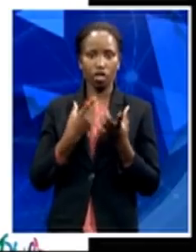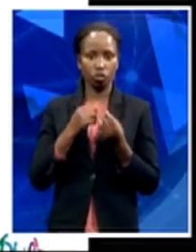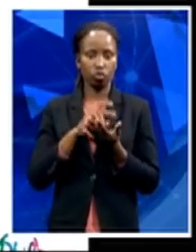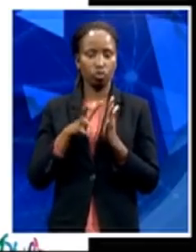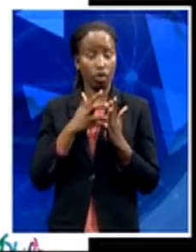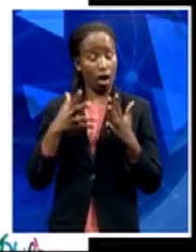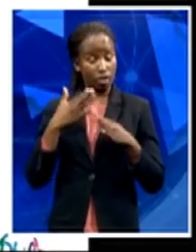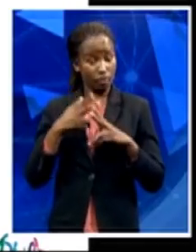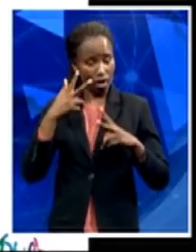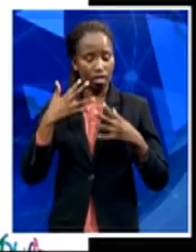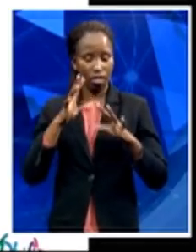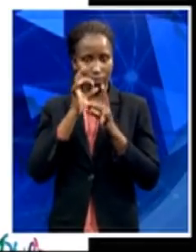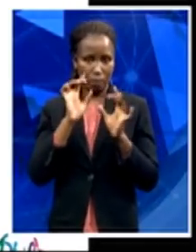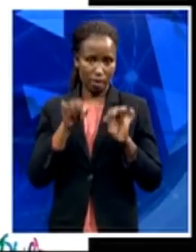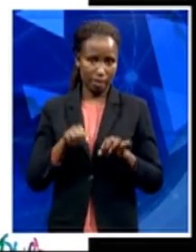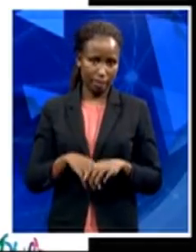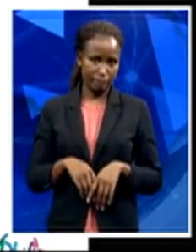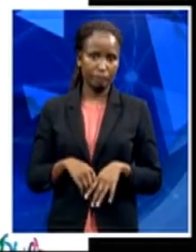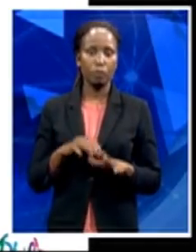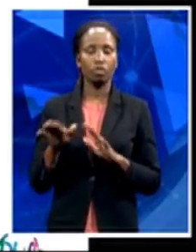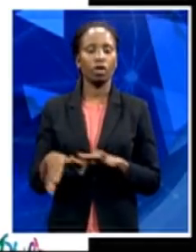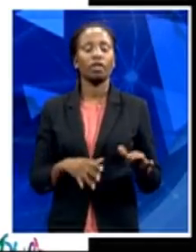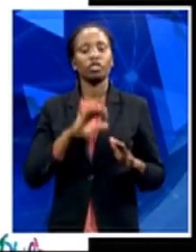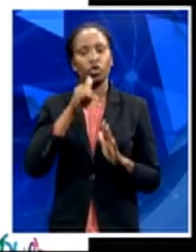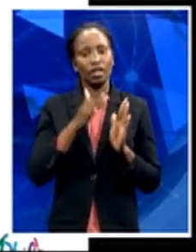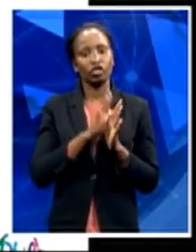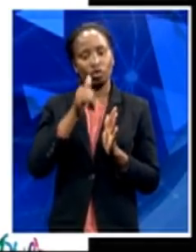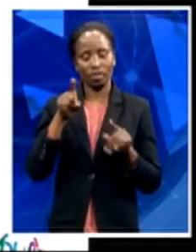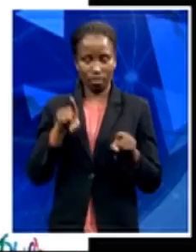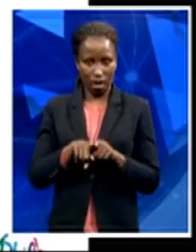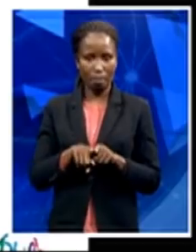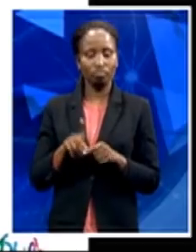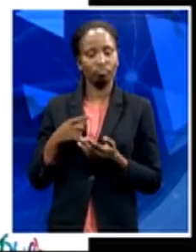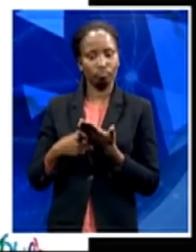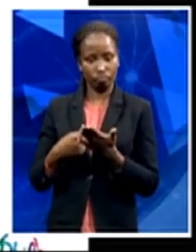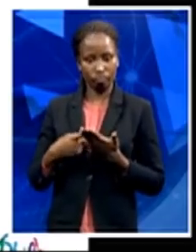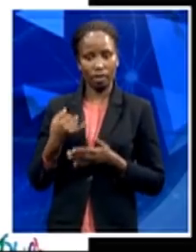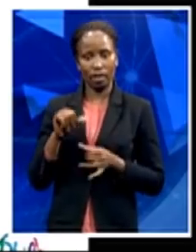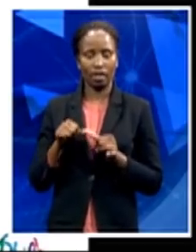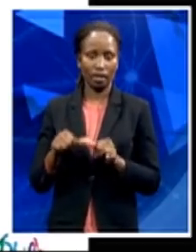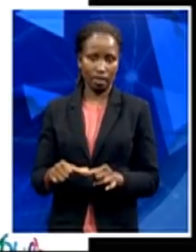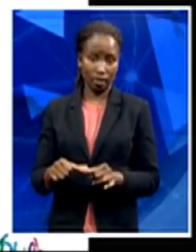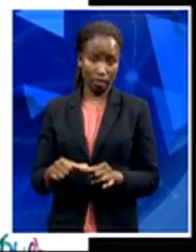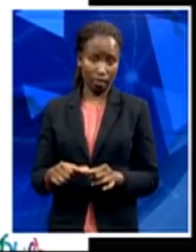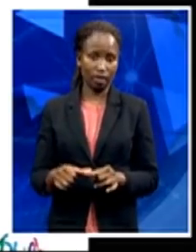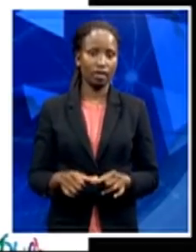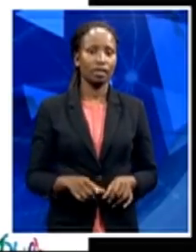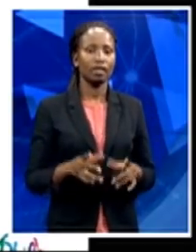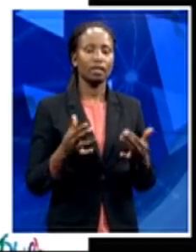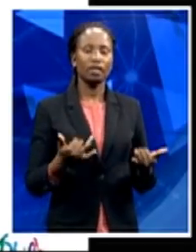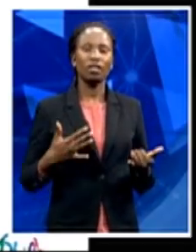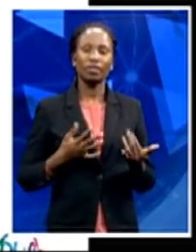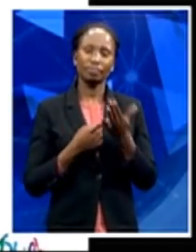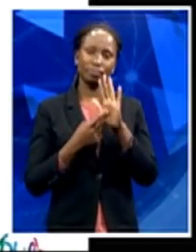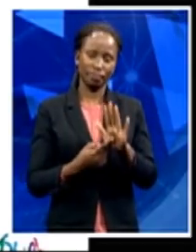with Johnson & Johnson, the discussions are continuing. Then we just wanted to demonstrate, for the sake of